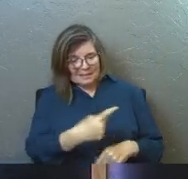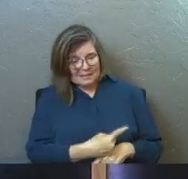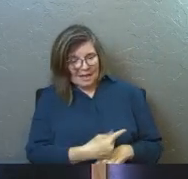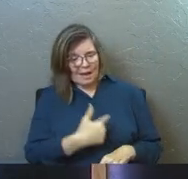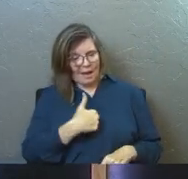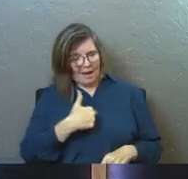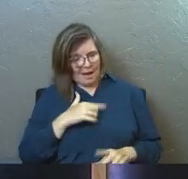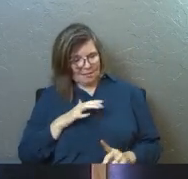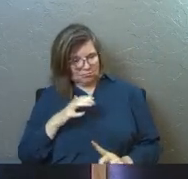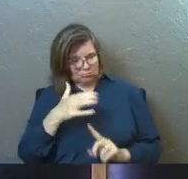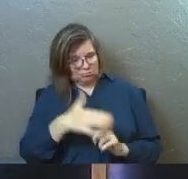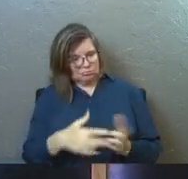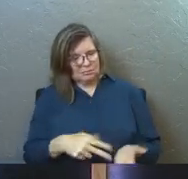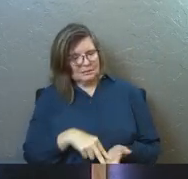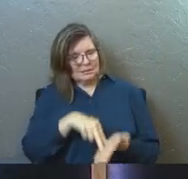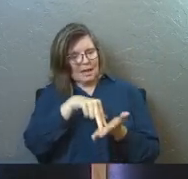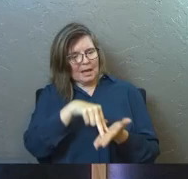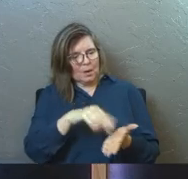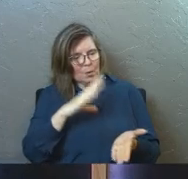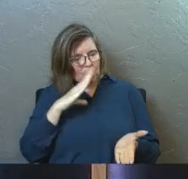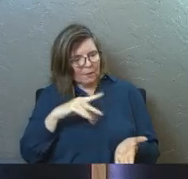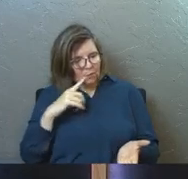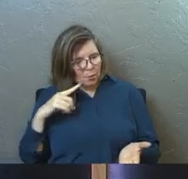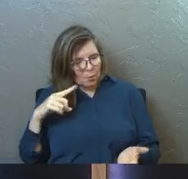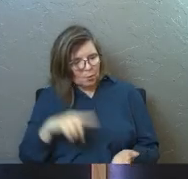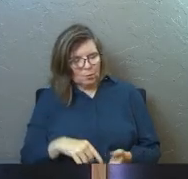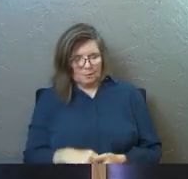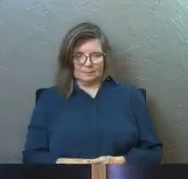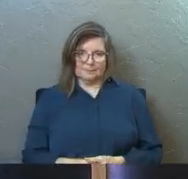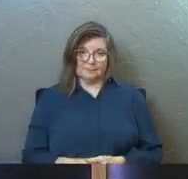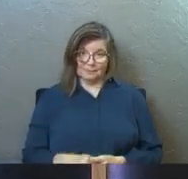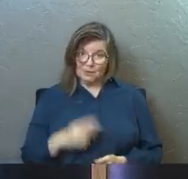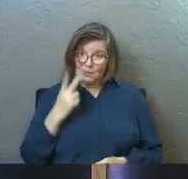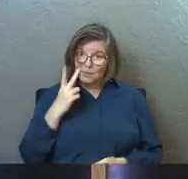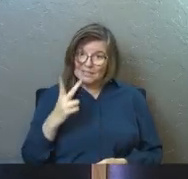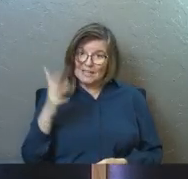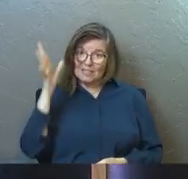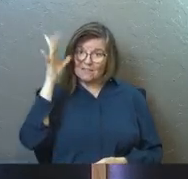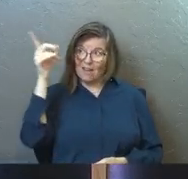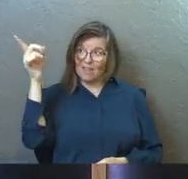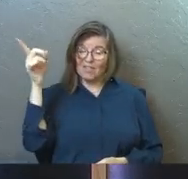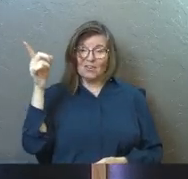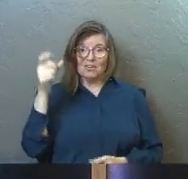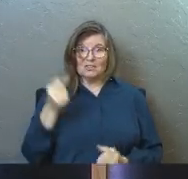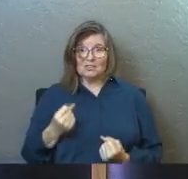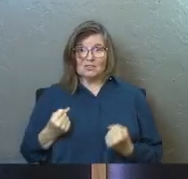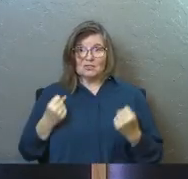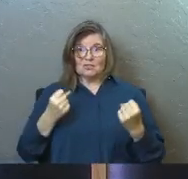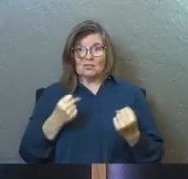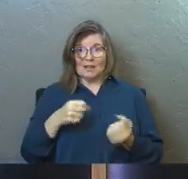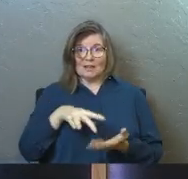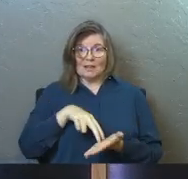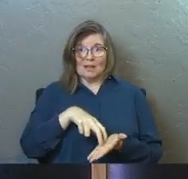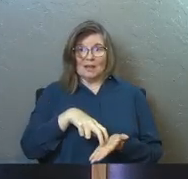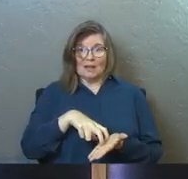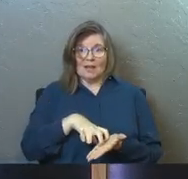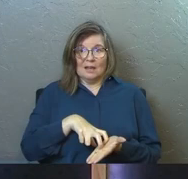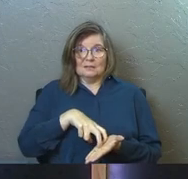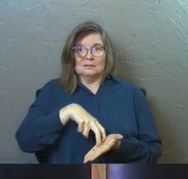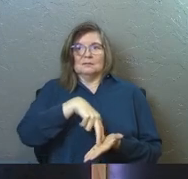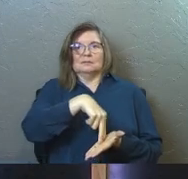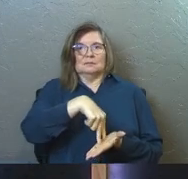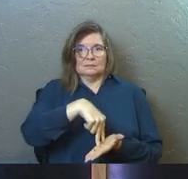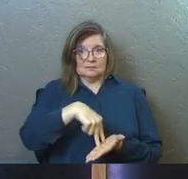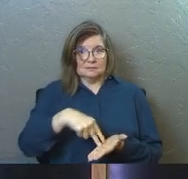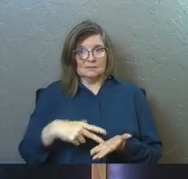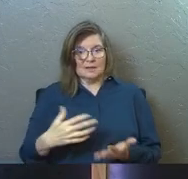that day. He's able to make you stand. Do you see the Father like strengthening your knees and setting you back up? I